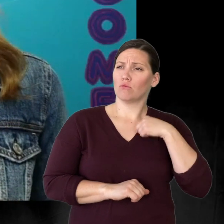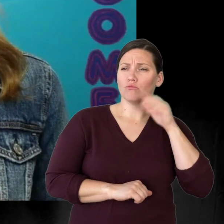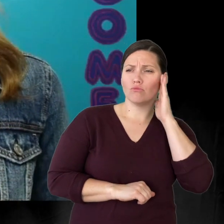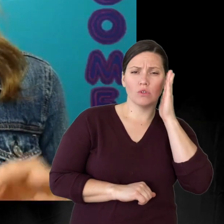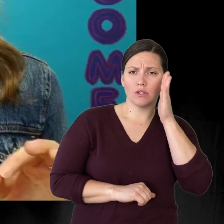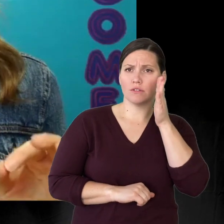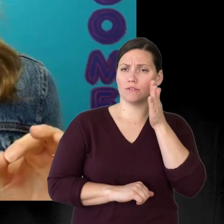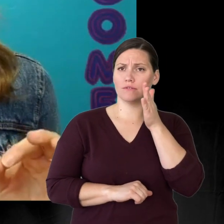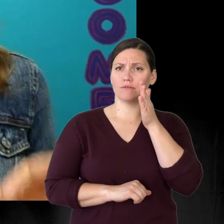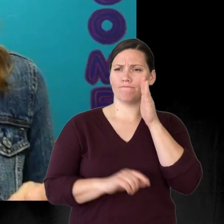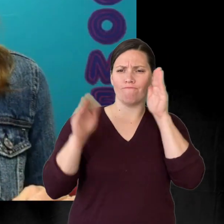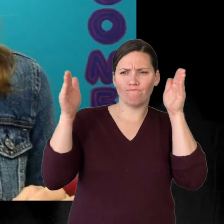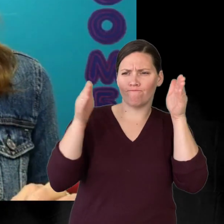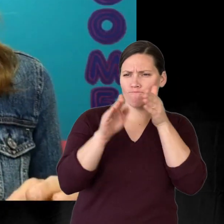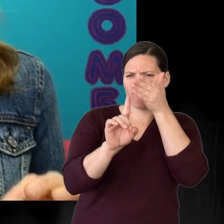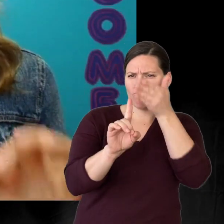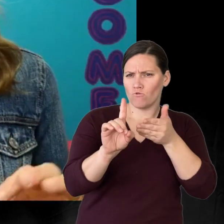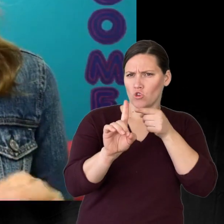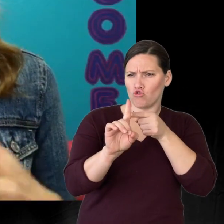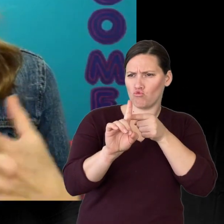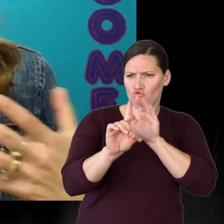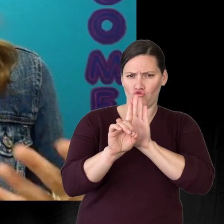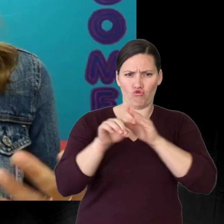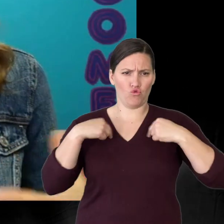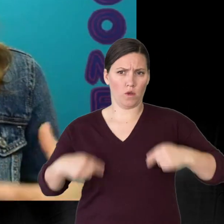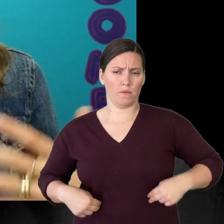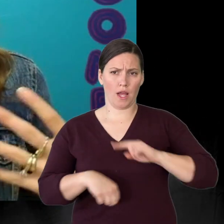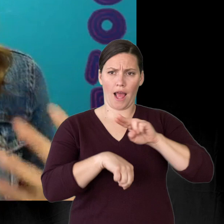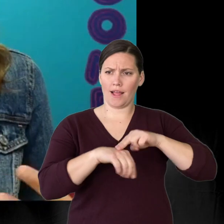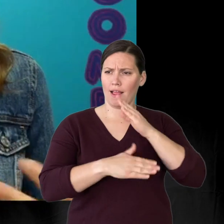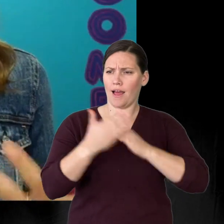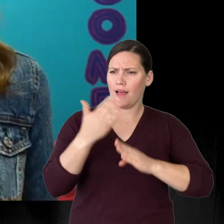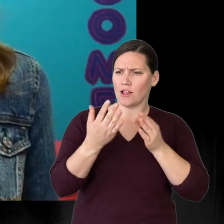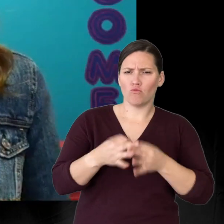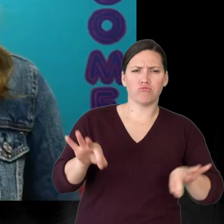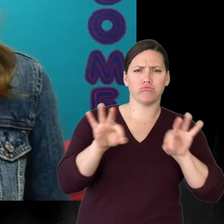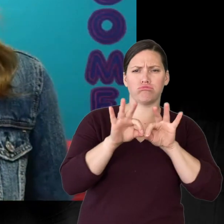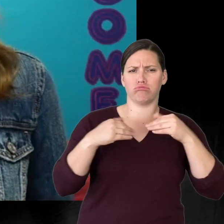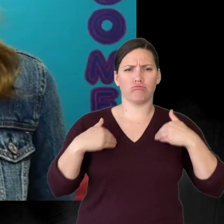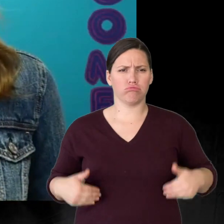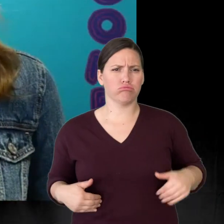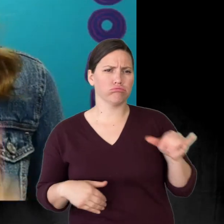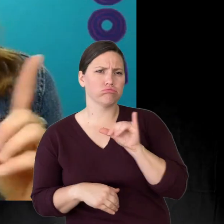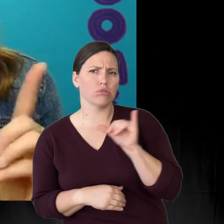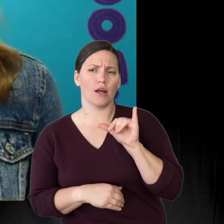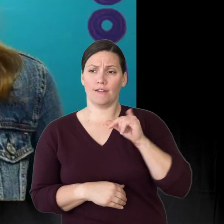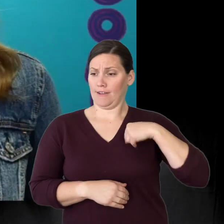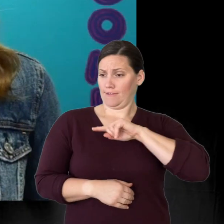going to focus in on his humanity, that Christ had hands and feet and a body just like